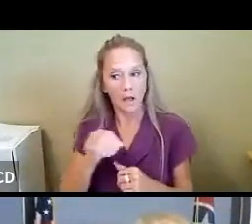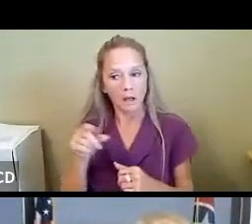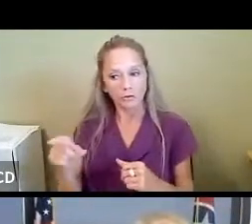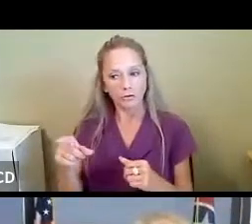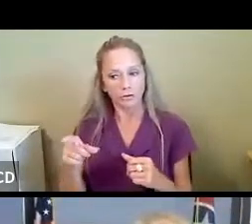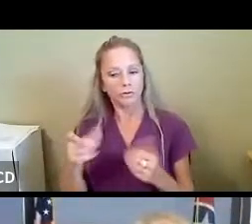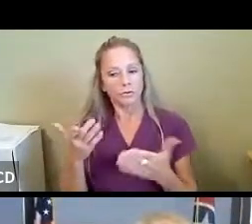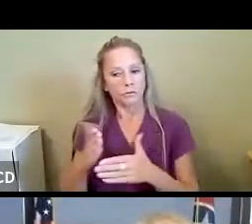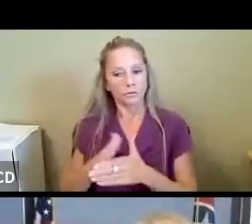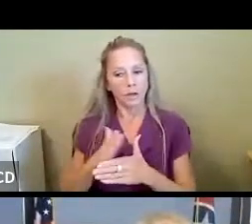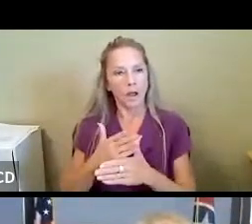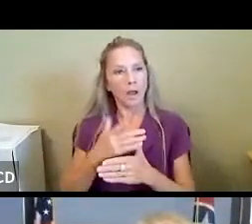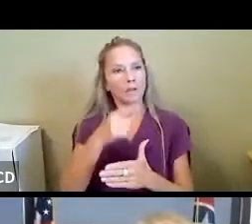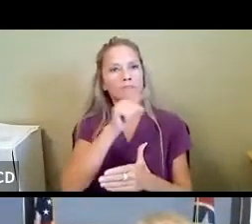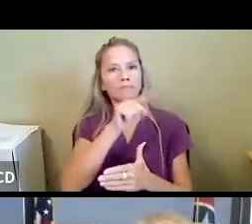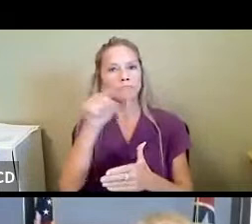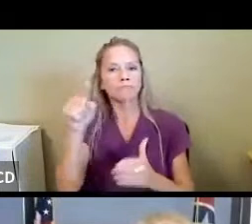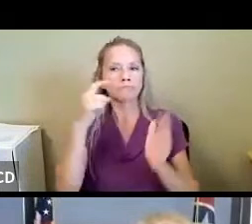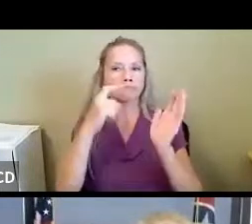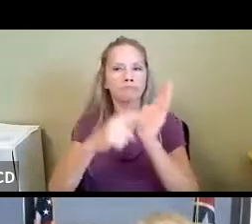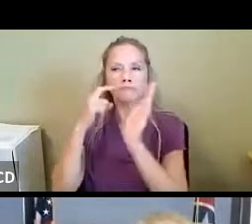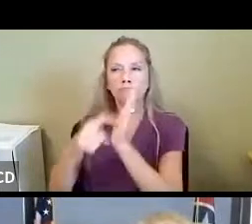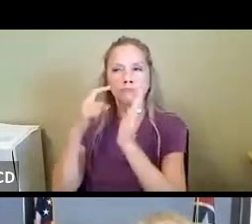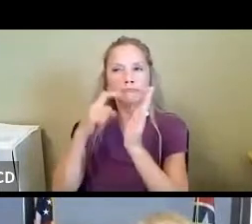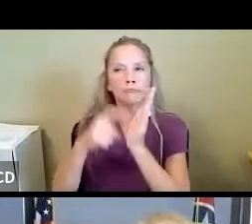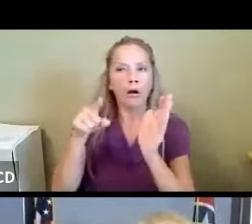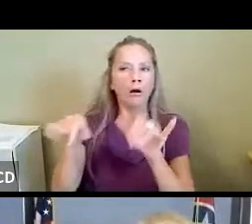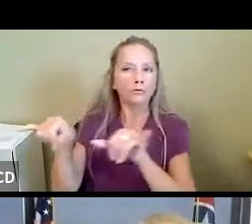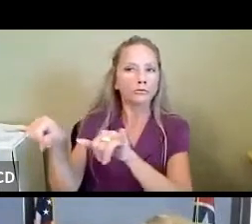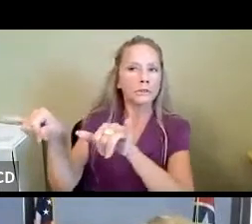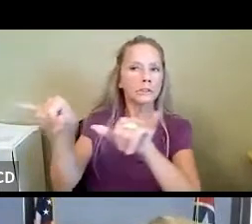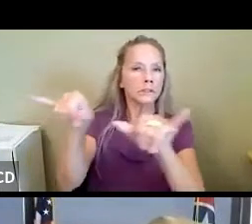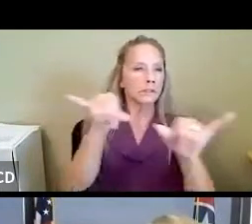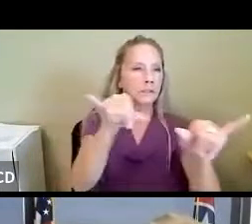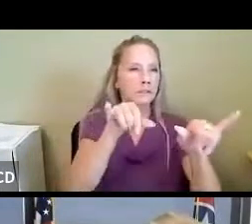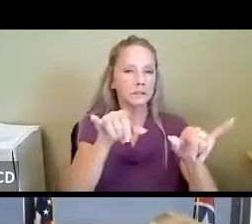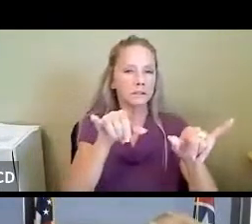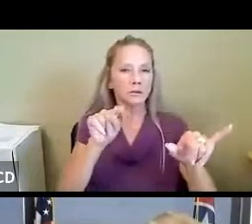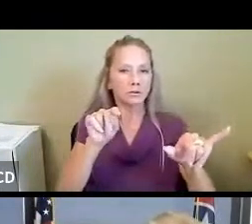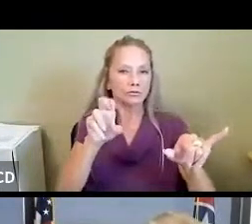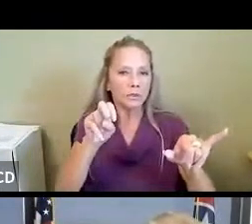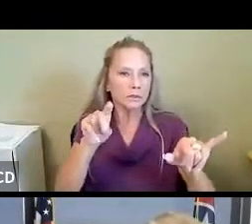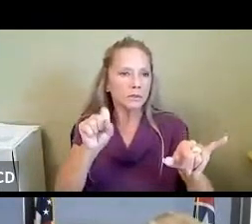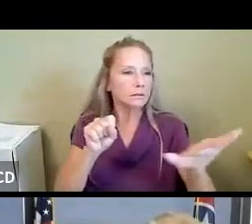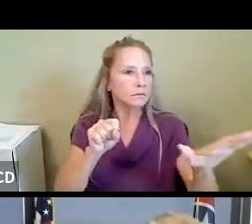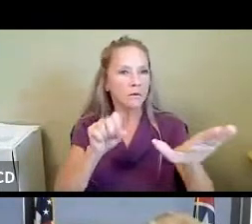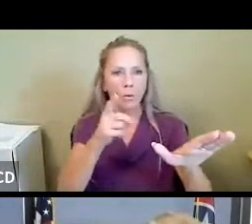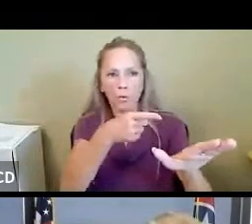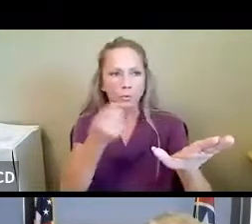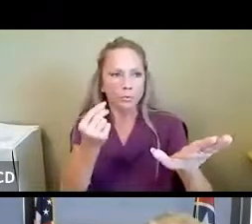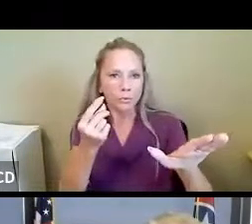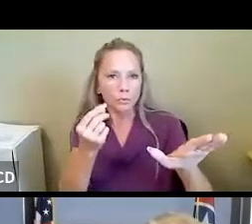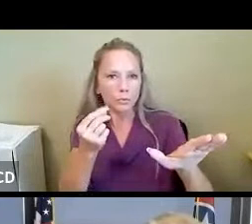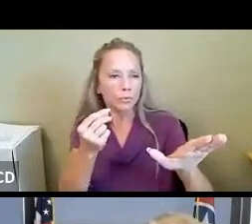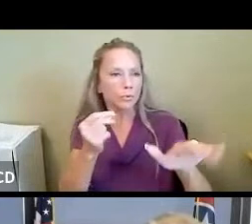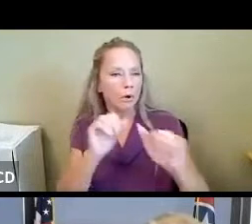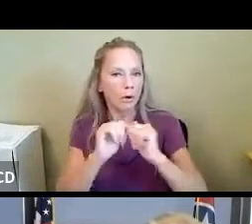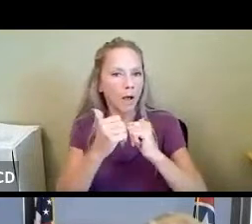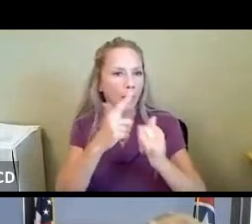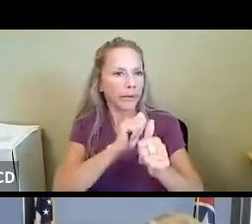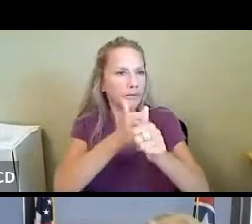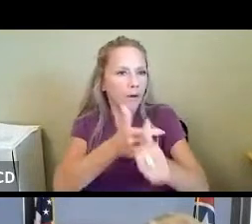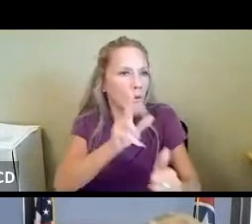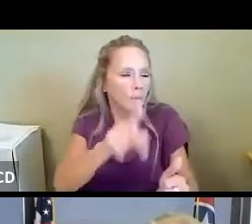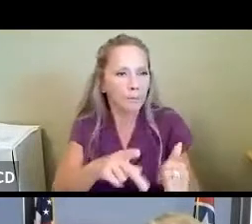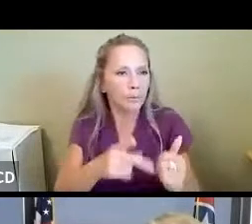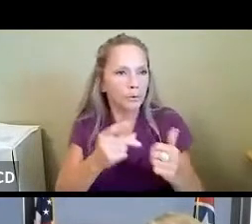practices. She's been to every major university just about in the country, and she said there's such a there's kind of a buzz about it now. The other UT